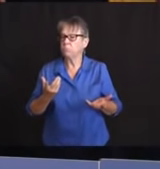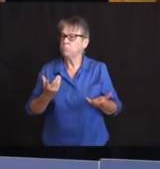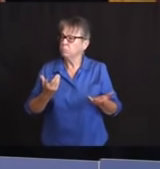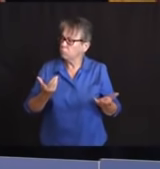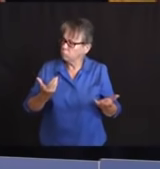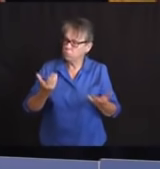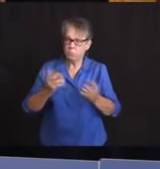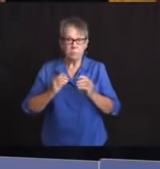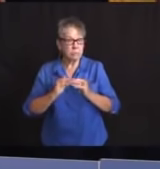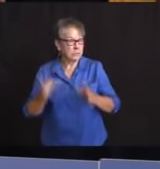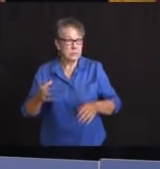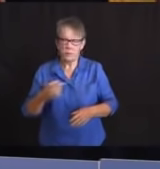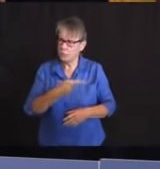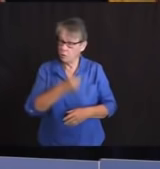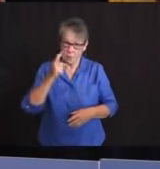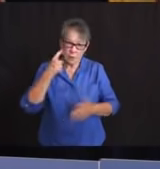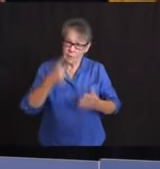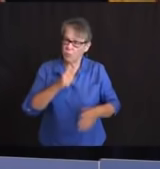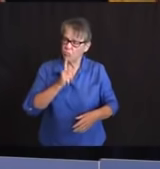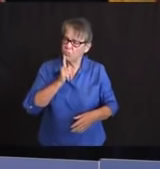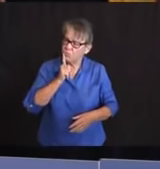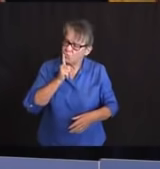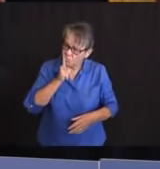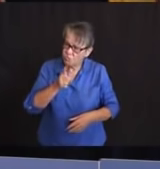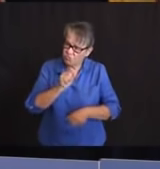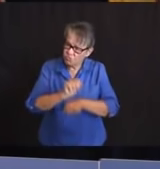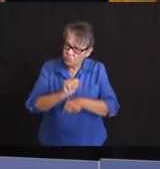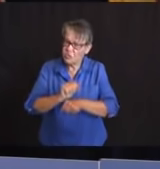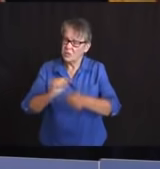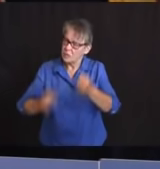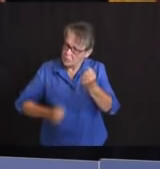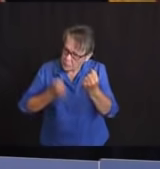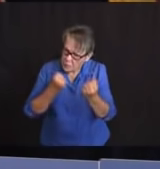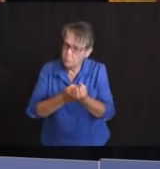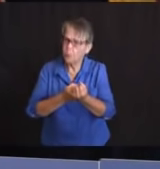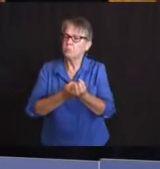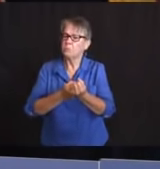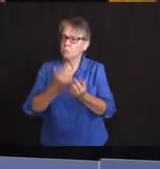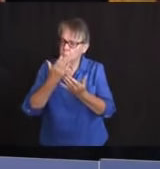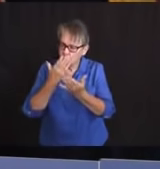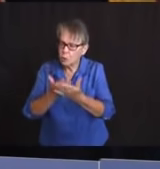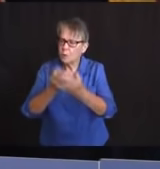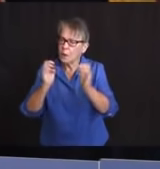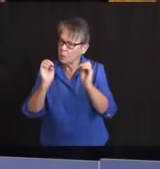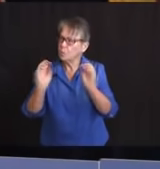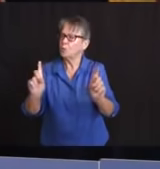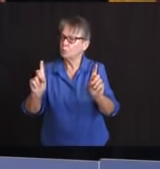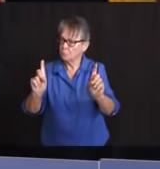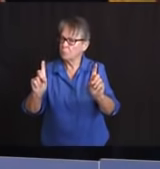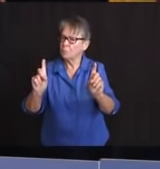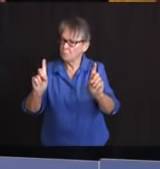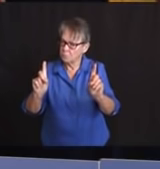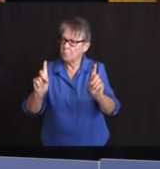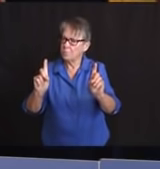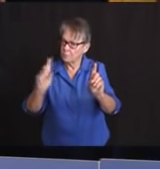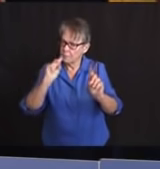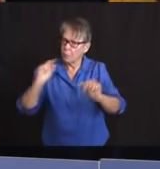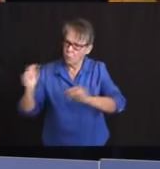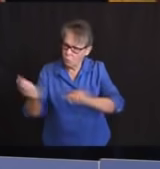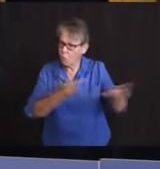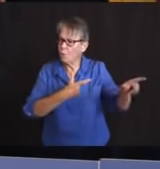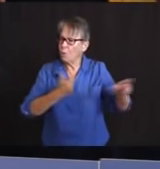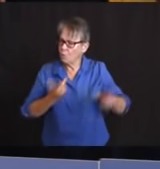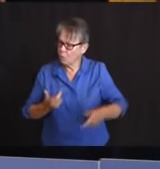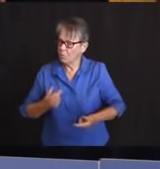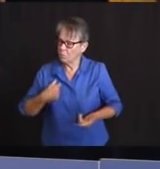children. Today's announcement by Education Week magazine shows those results, and there's something that we should be proud of.